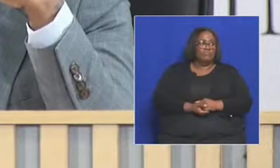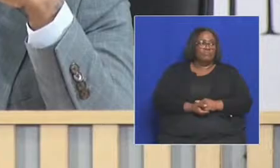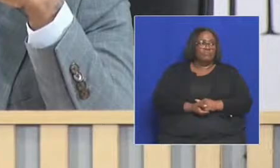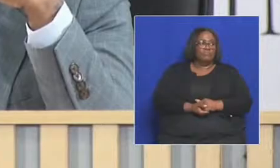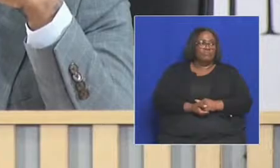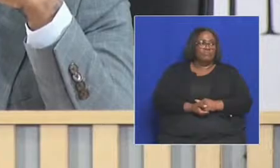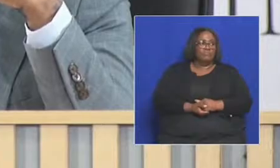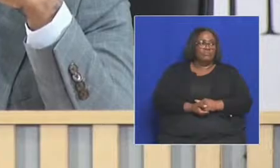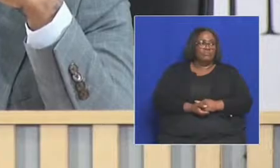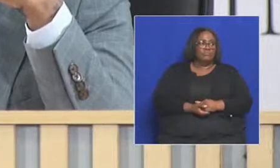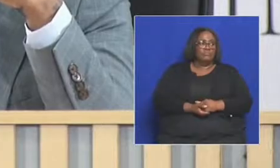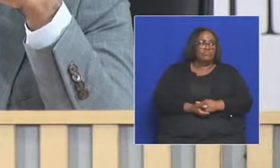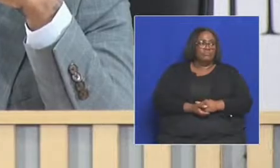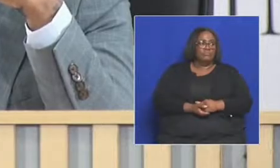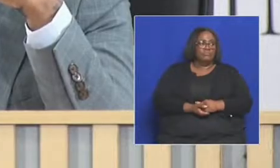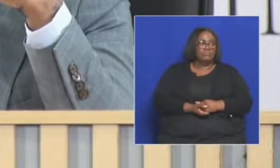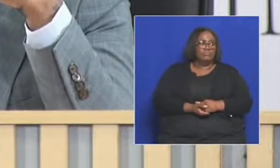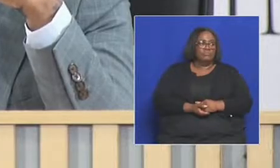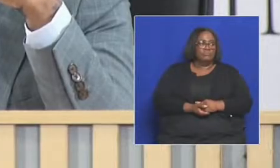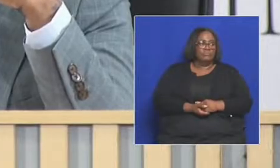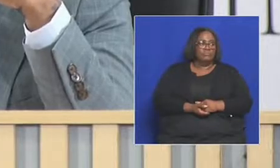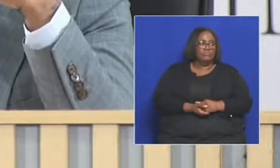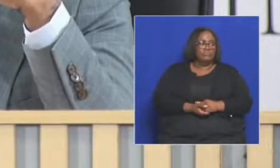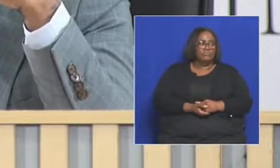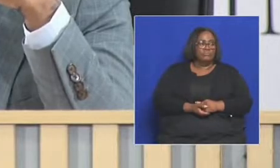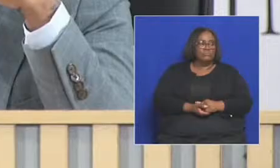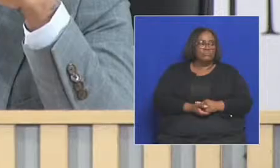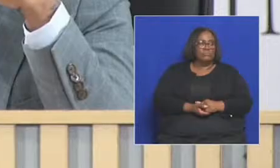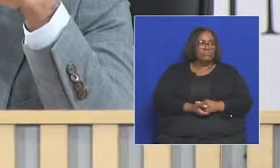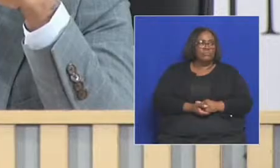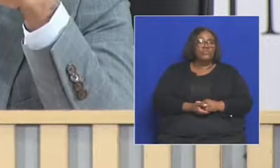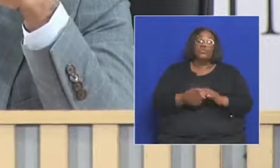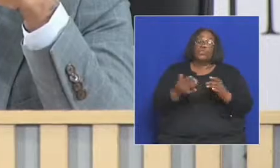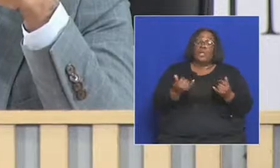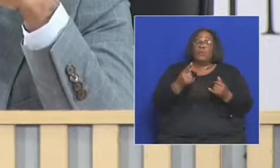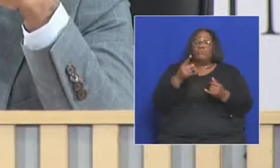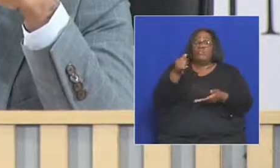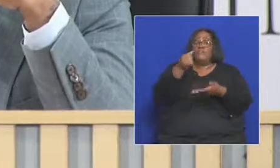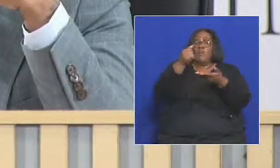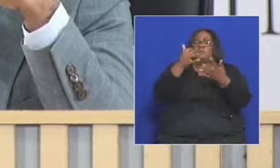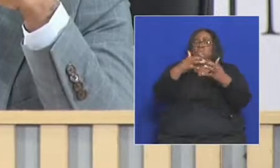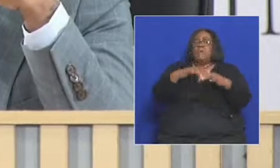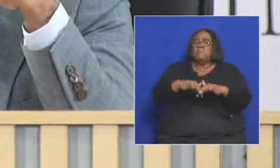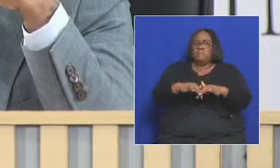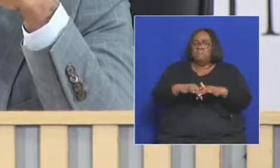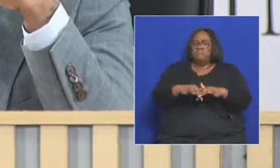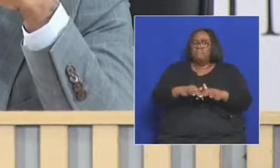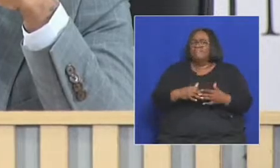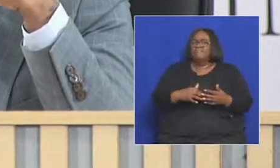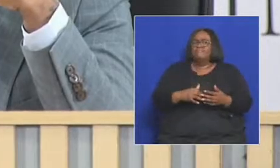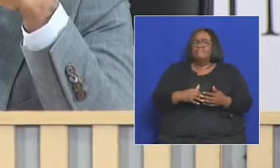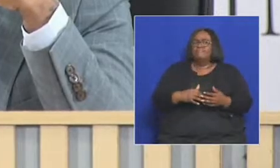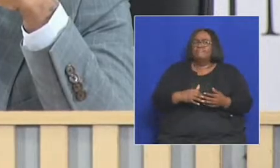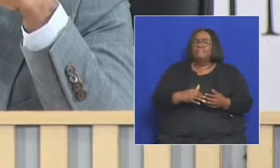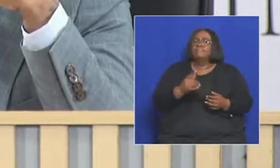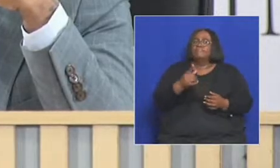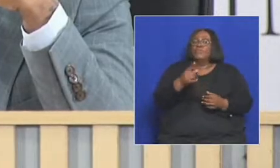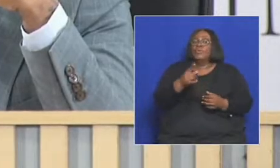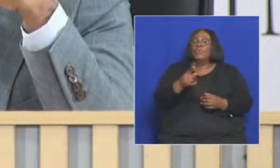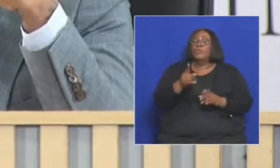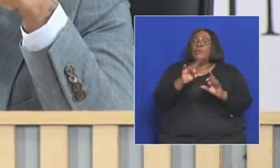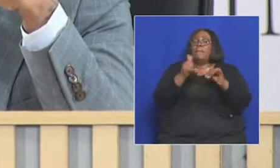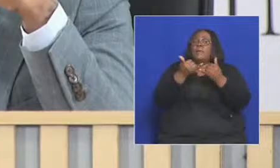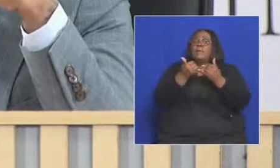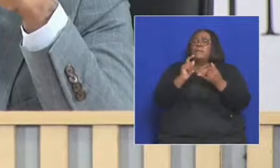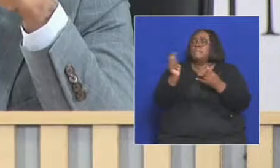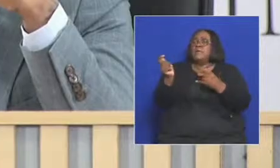as at the dissolution of this fund, what was the payout by the supplier to